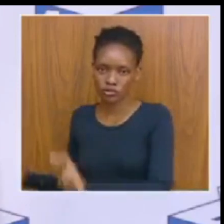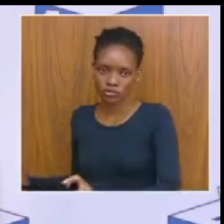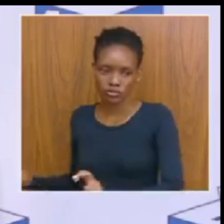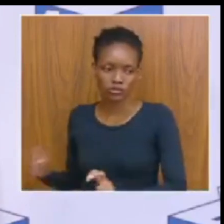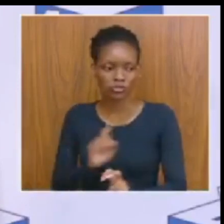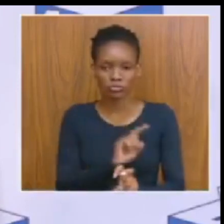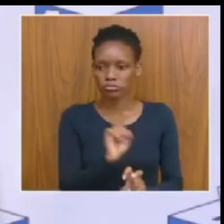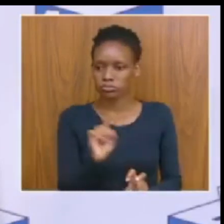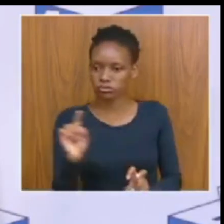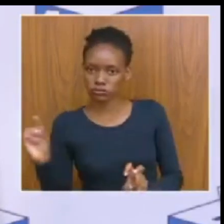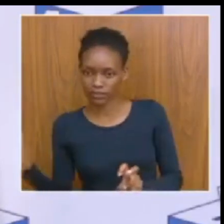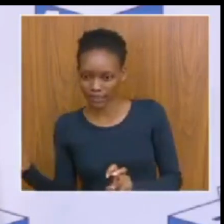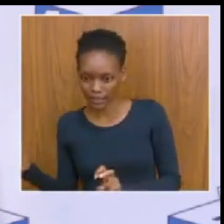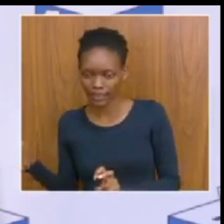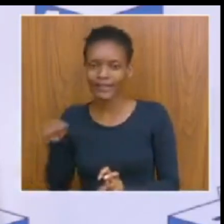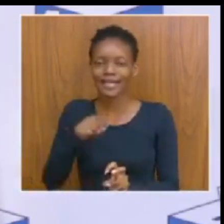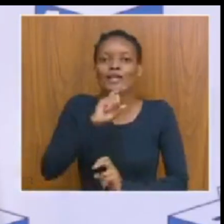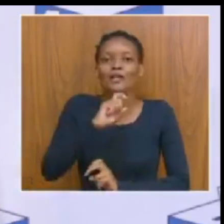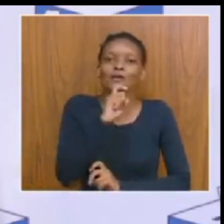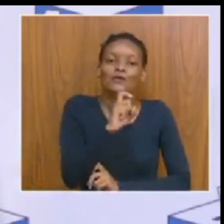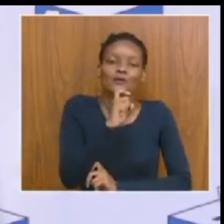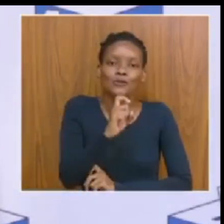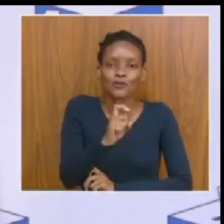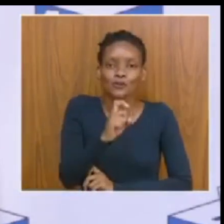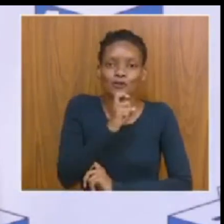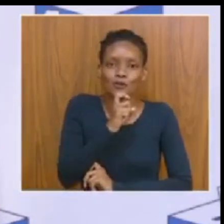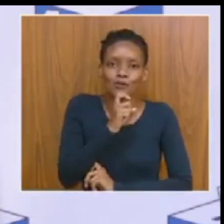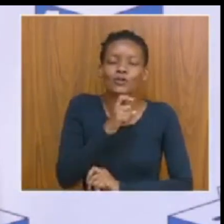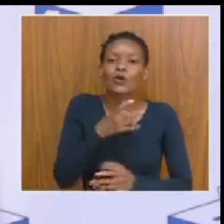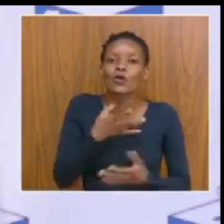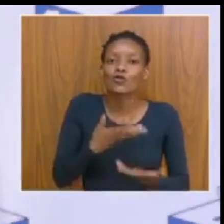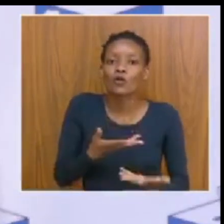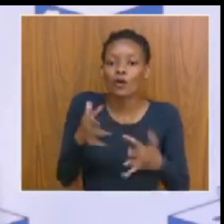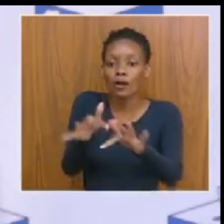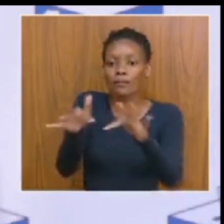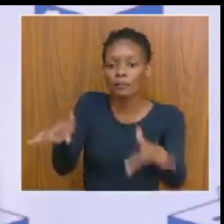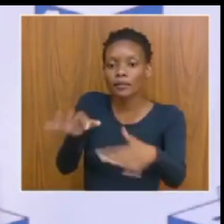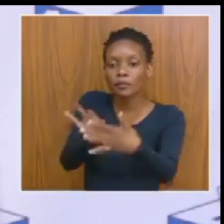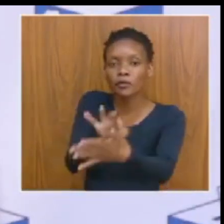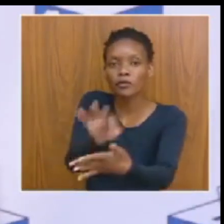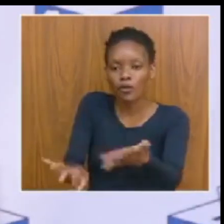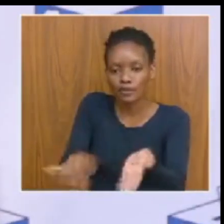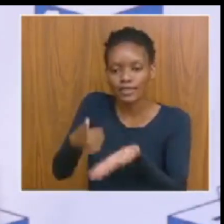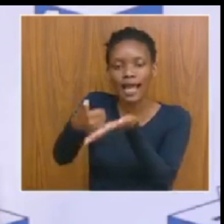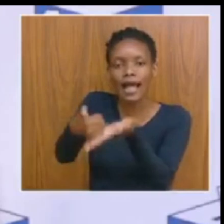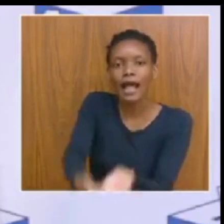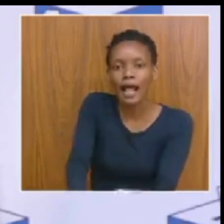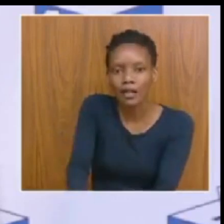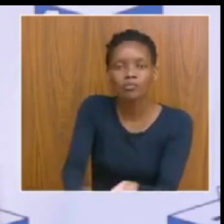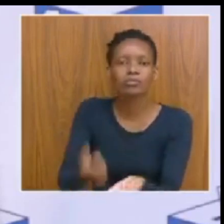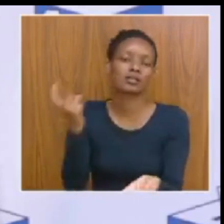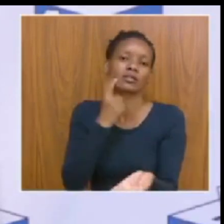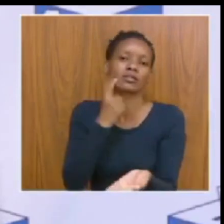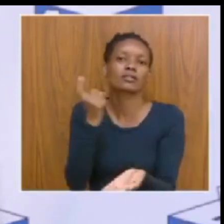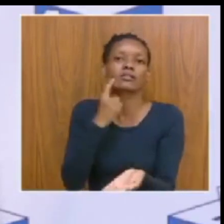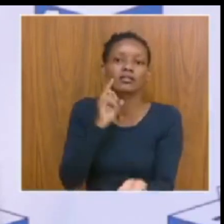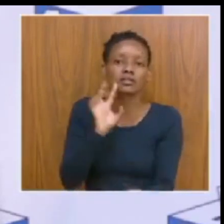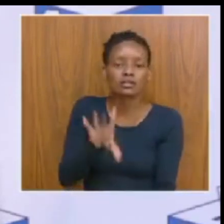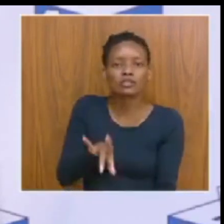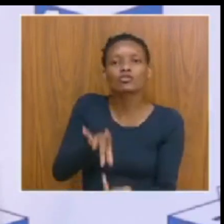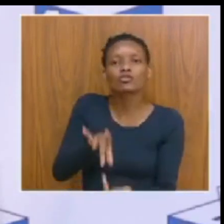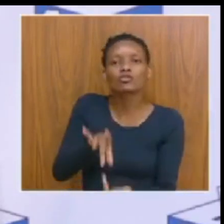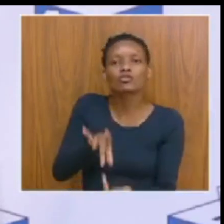Human Science Research Council to aid voters to be able to make their choice with confidence